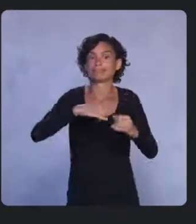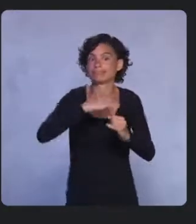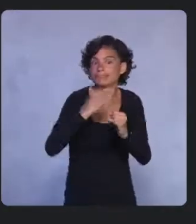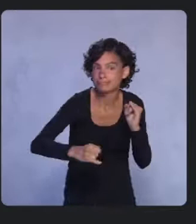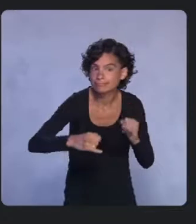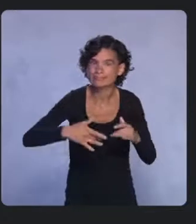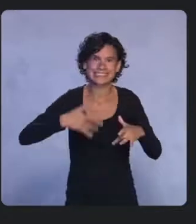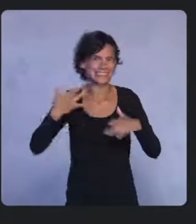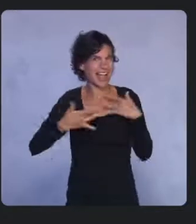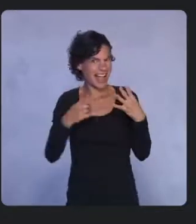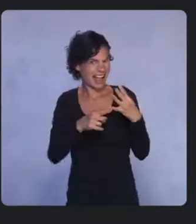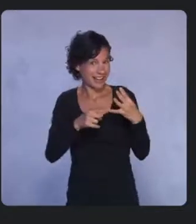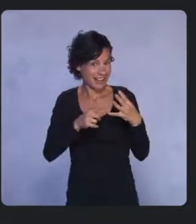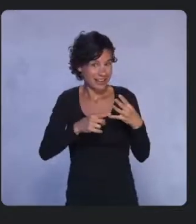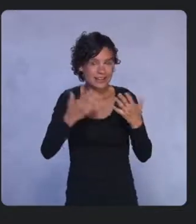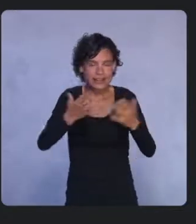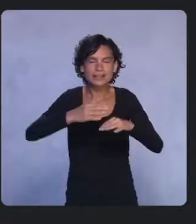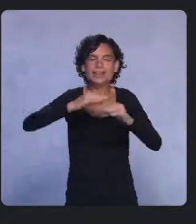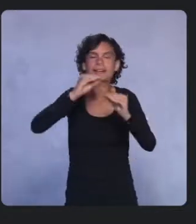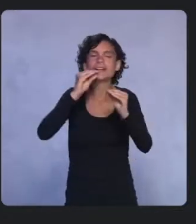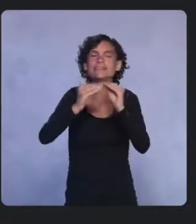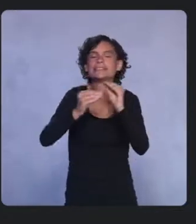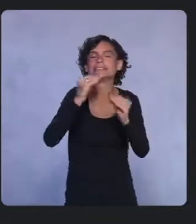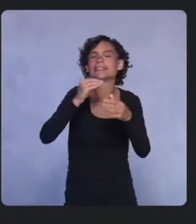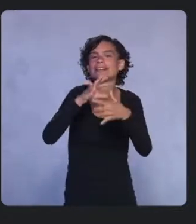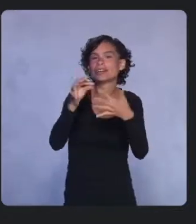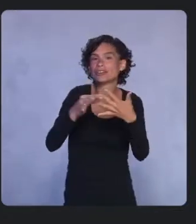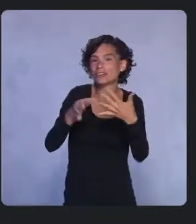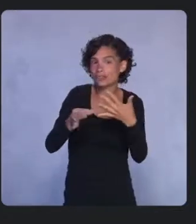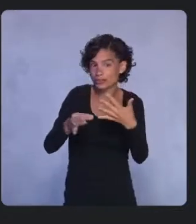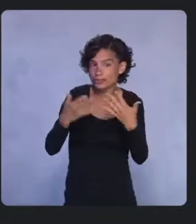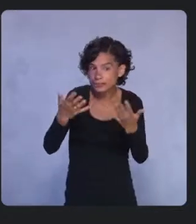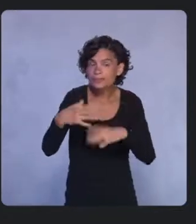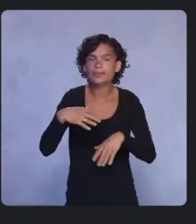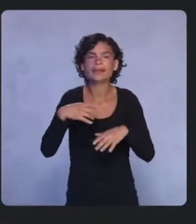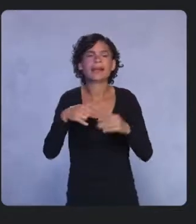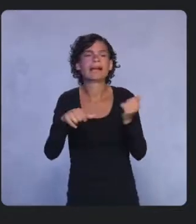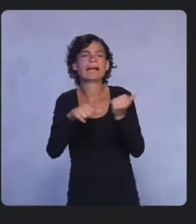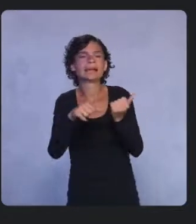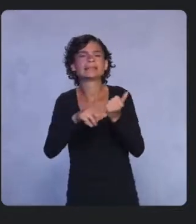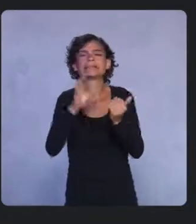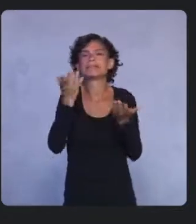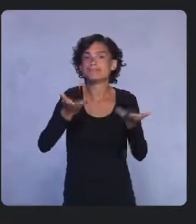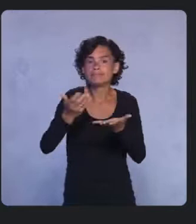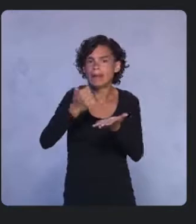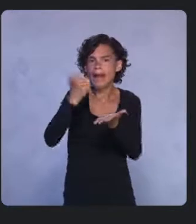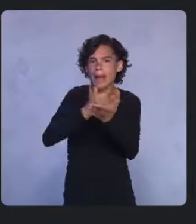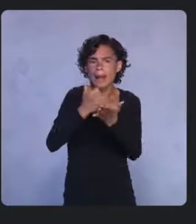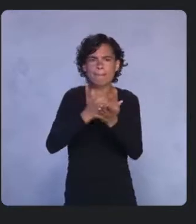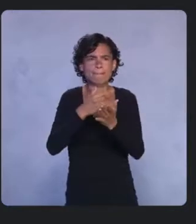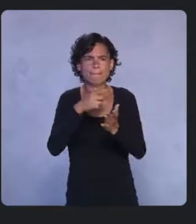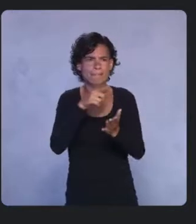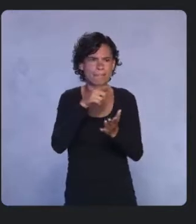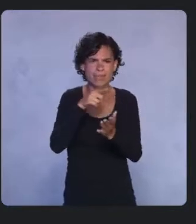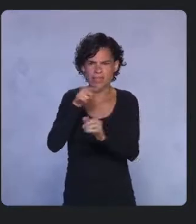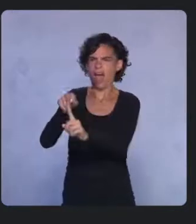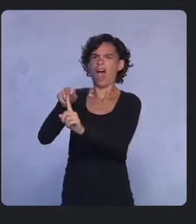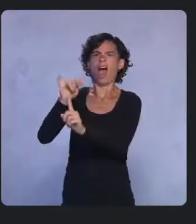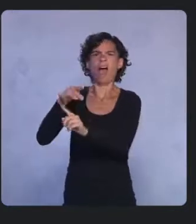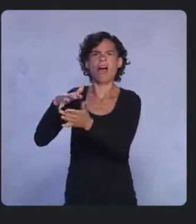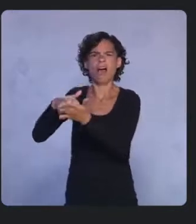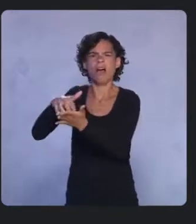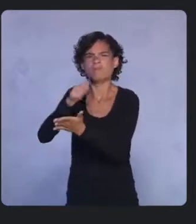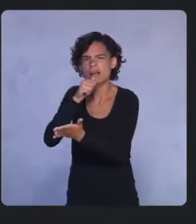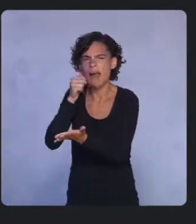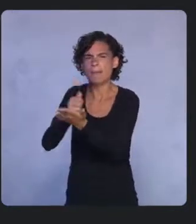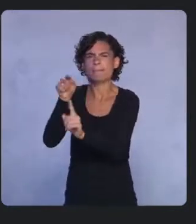about, a quick fix feature in Chrome, where the assistant will help you navigate directly to your compromised accounts and change your